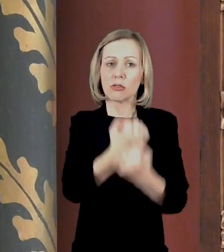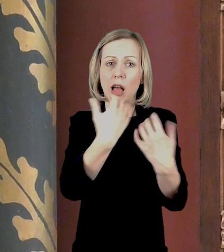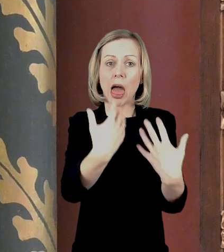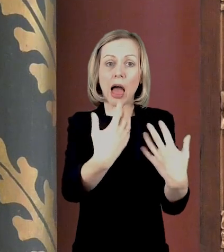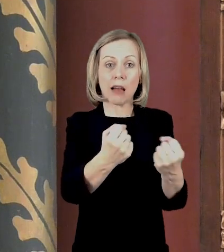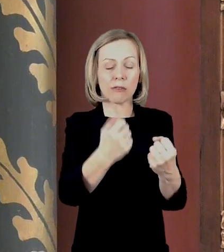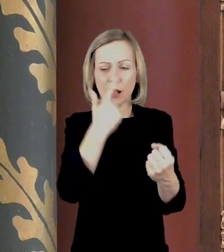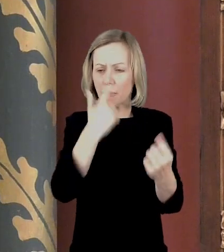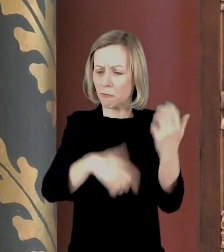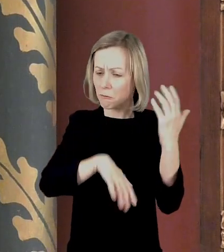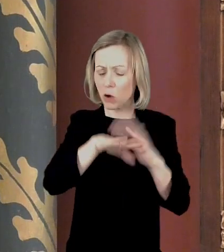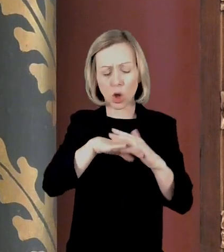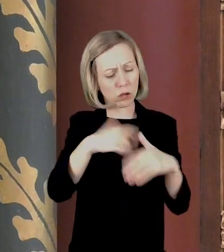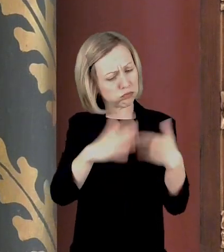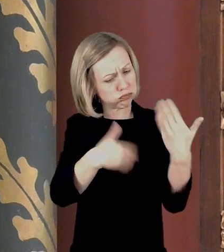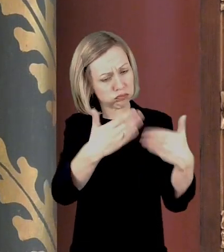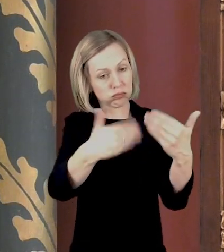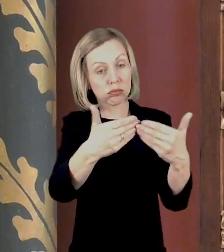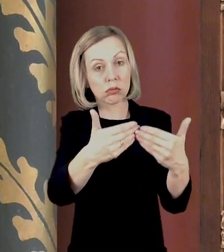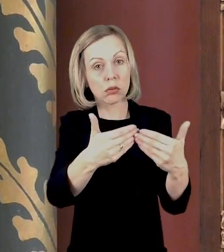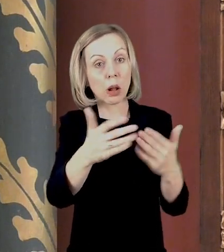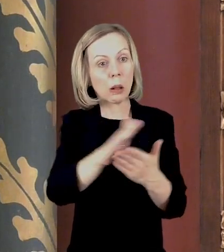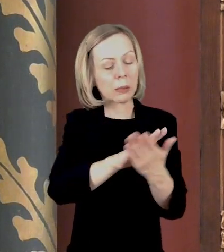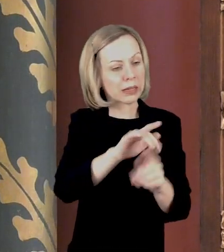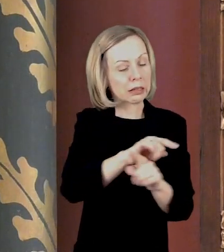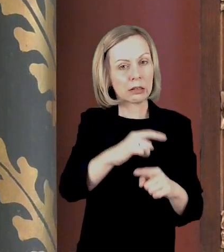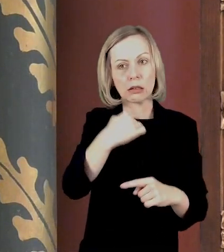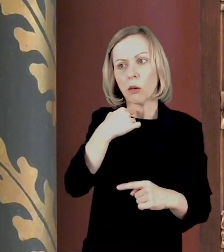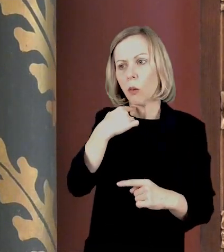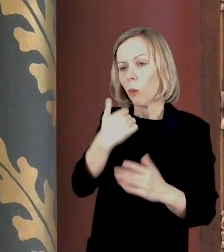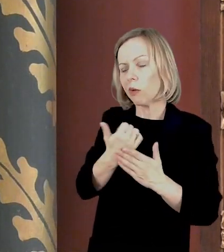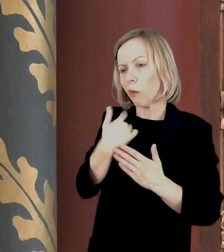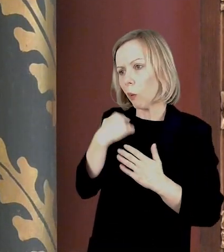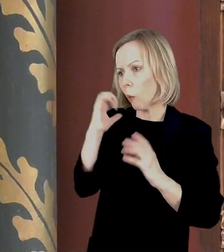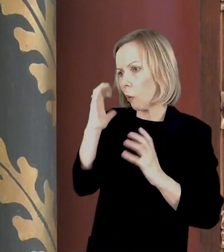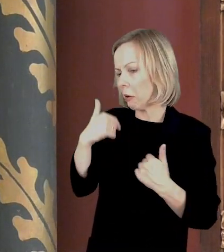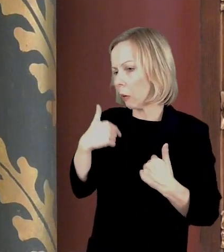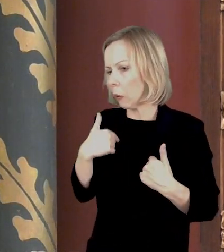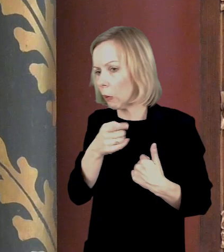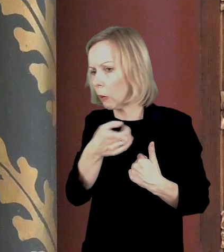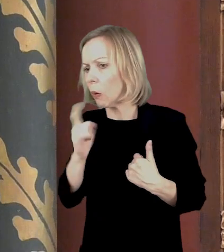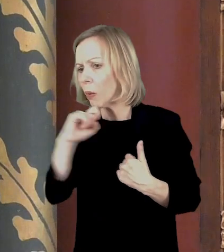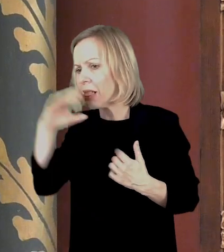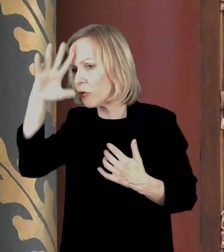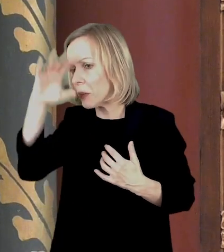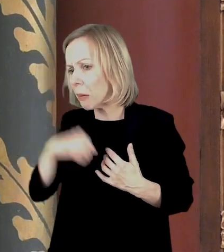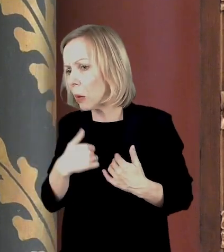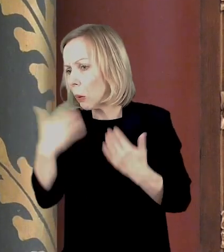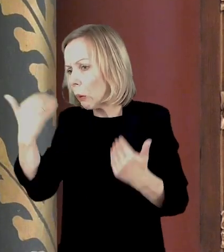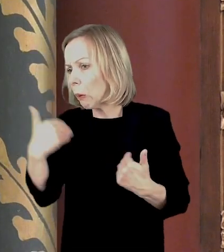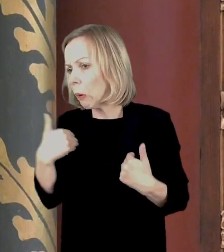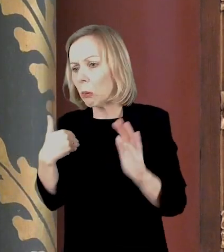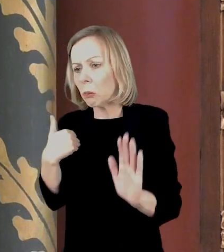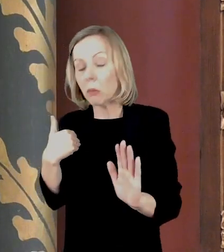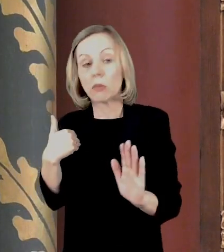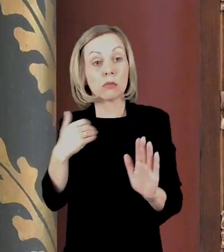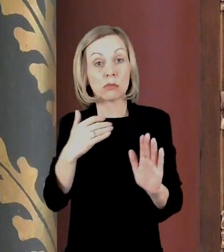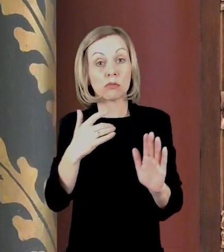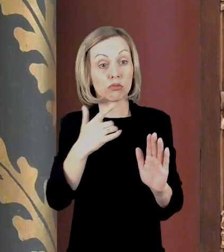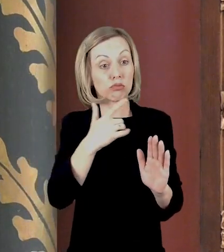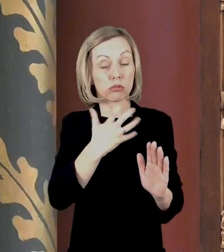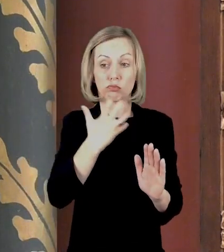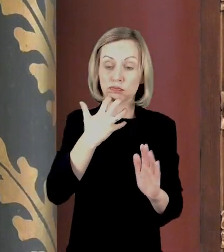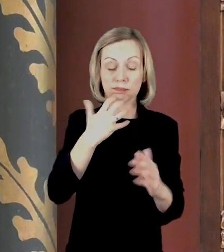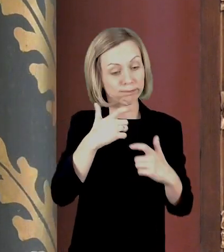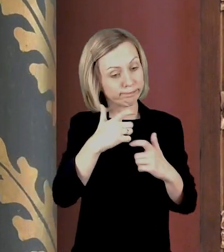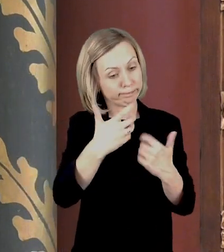any anxious sense of what other people thought about her, but sustained and empowered by a